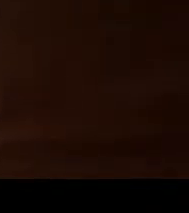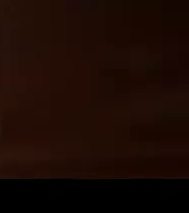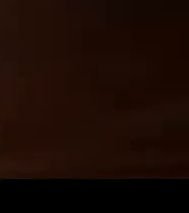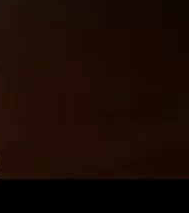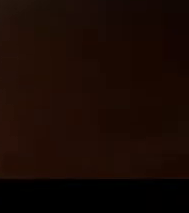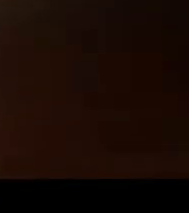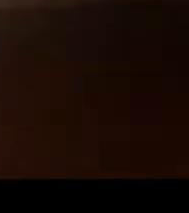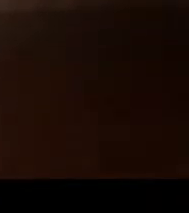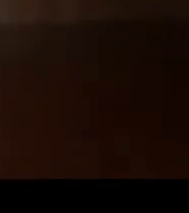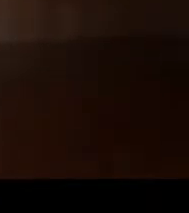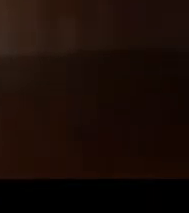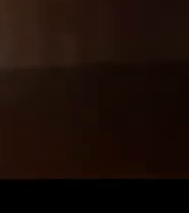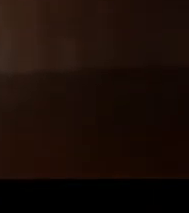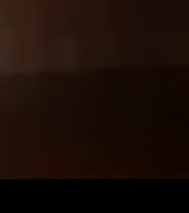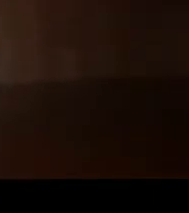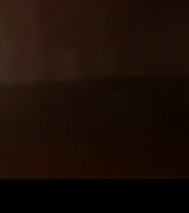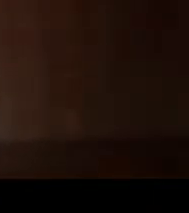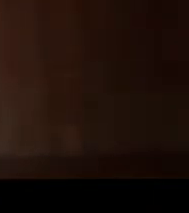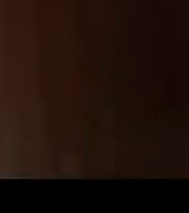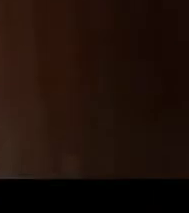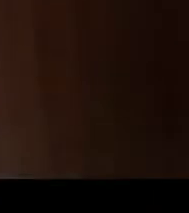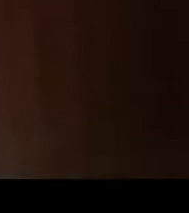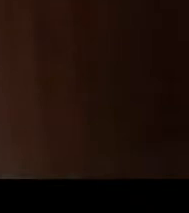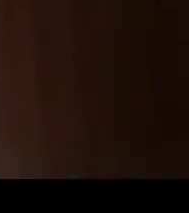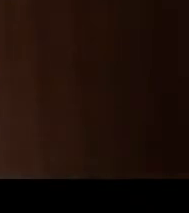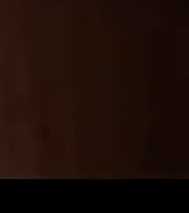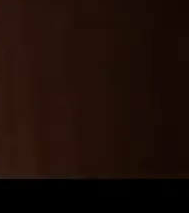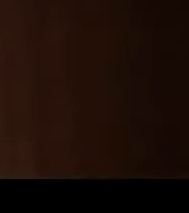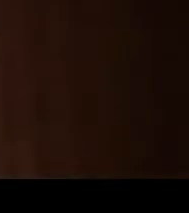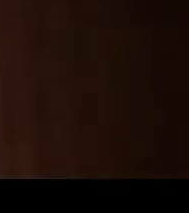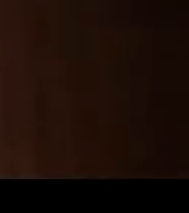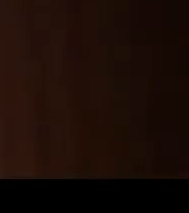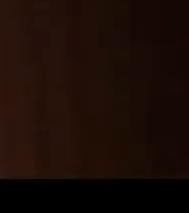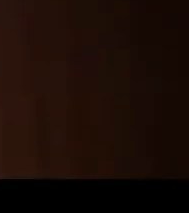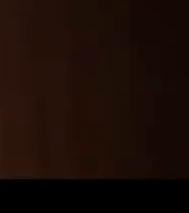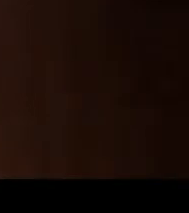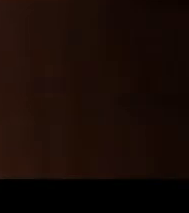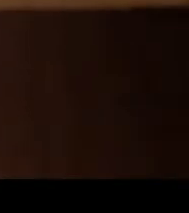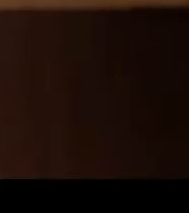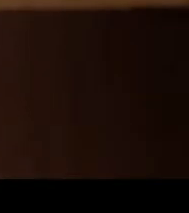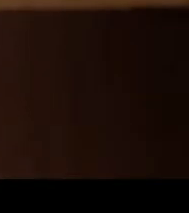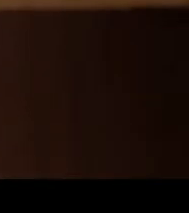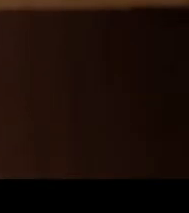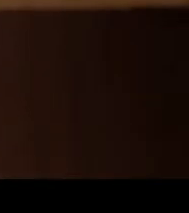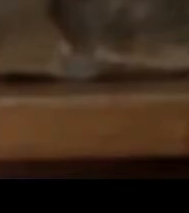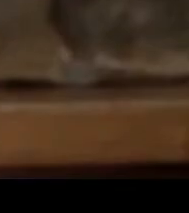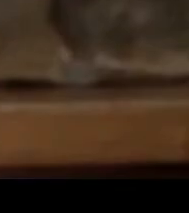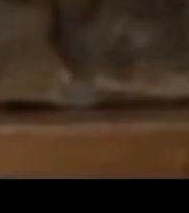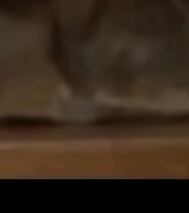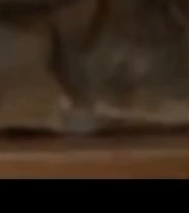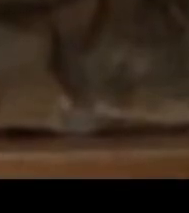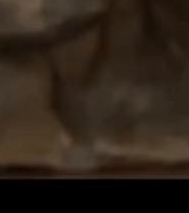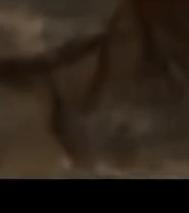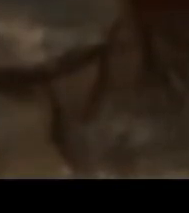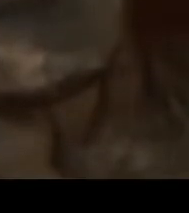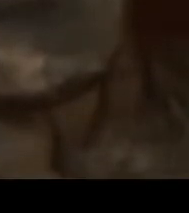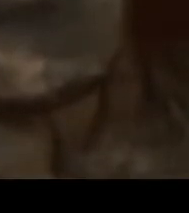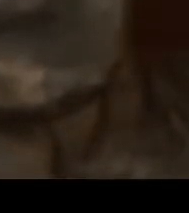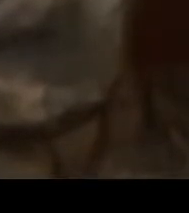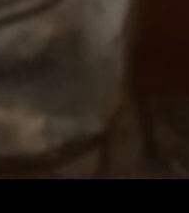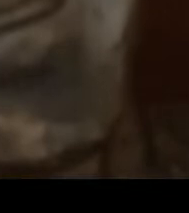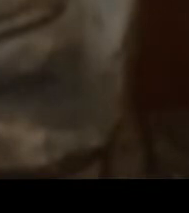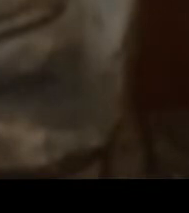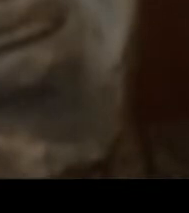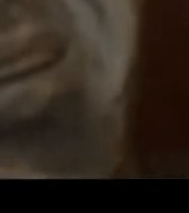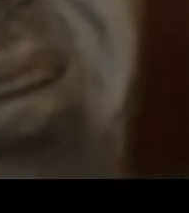the projects in good time. We faced some challenges like time factor. Now that we have a very tight